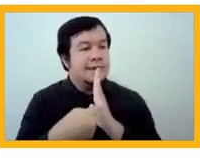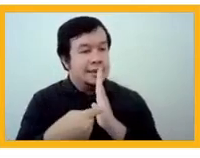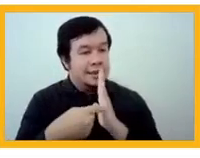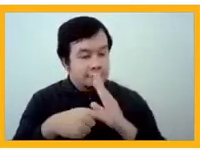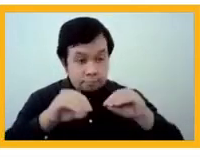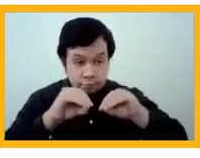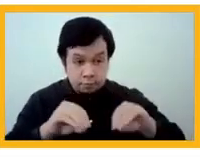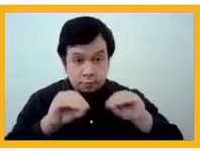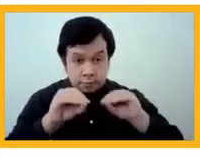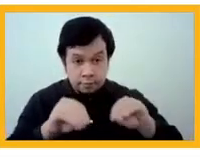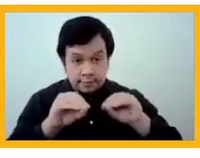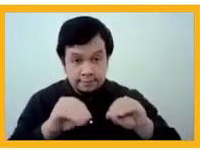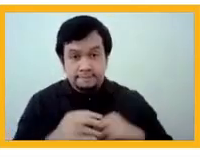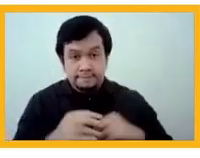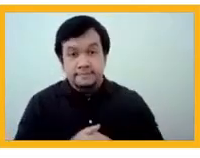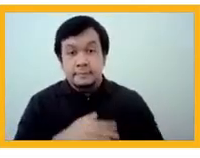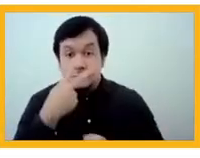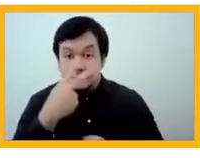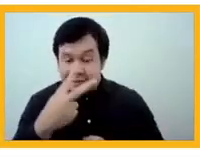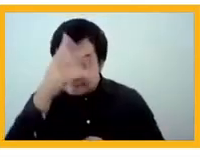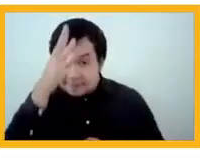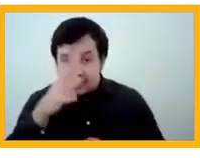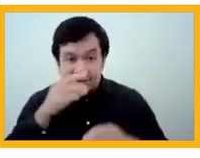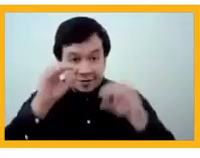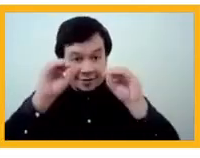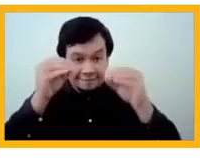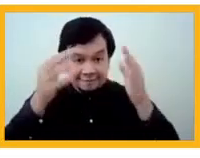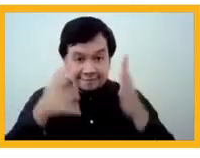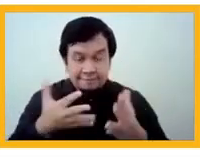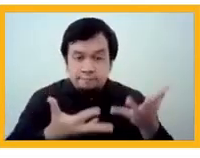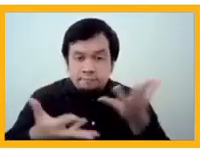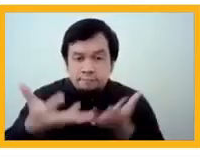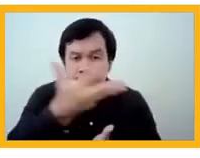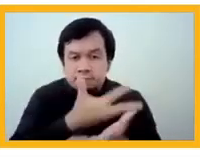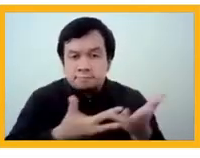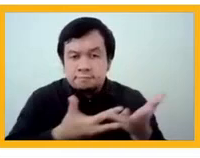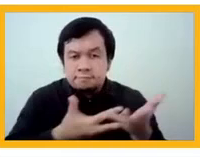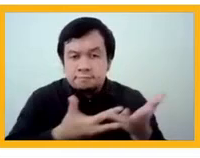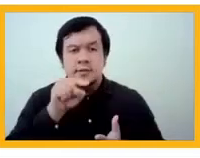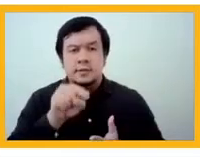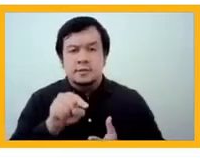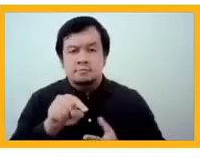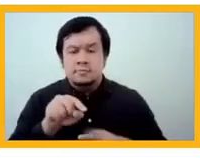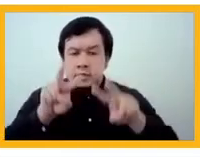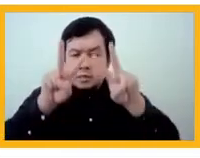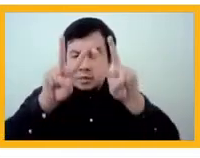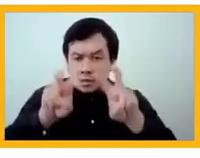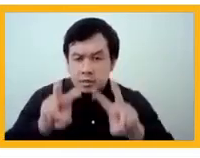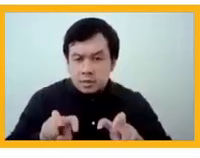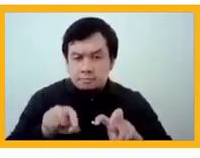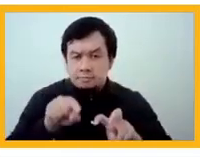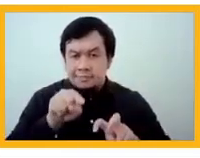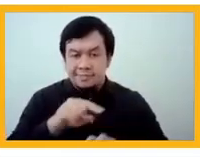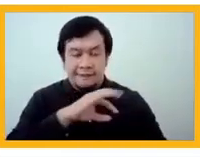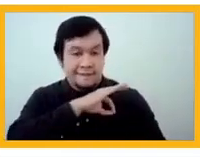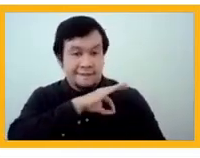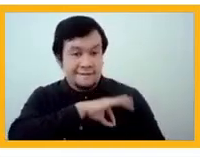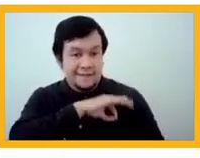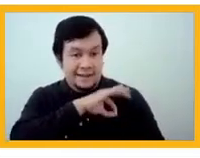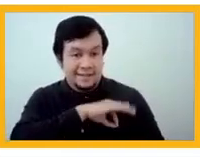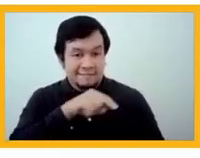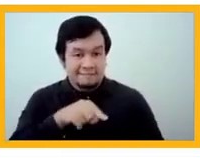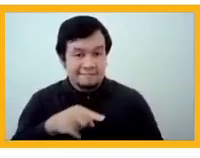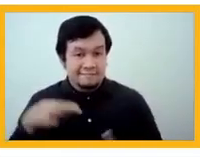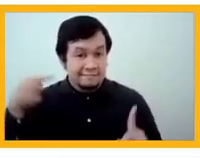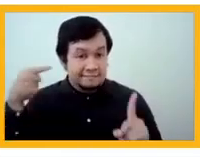require enormous amount of attention to the details. The political incentives point towards providing inputs because everybody wants to kind of have their pictures